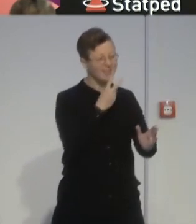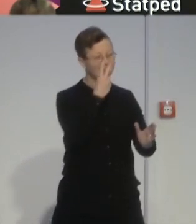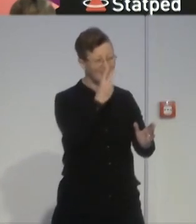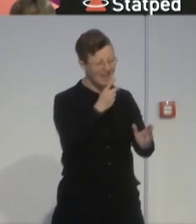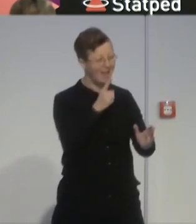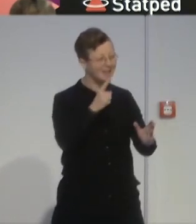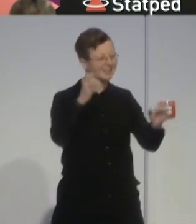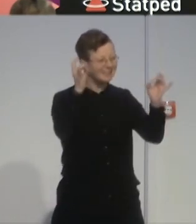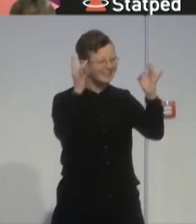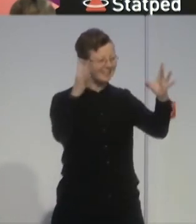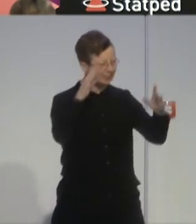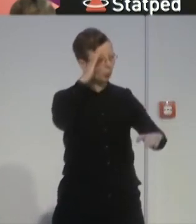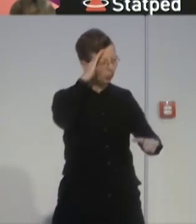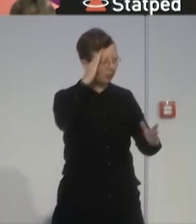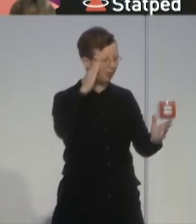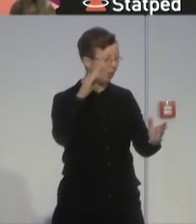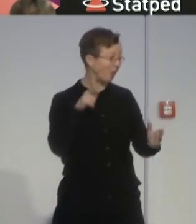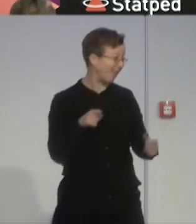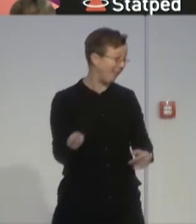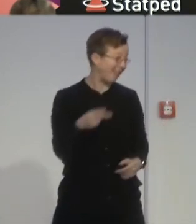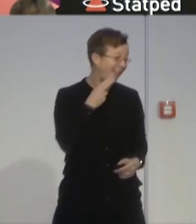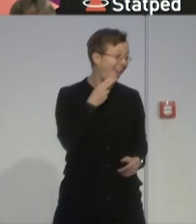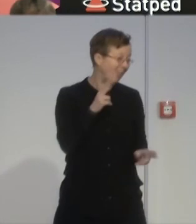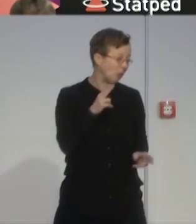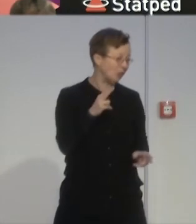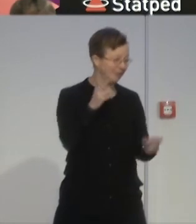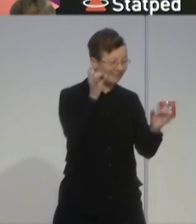an angry boy, and that's also the name of the sculpture.